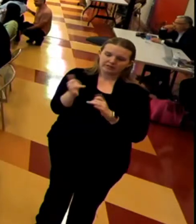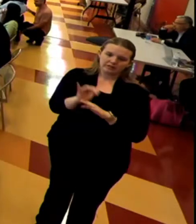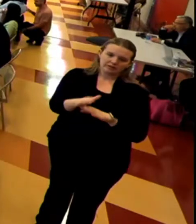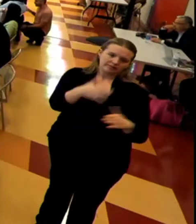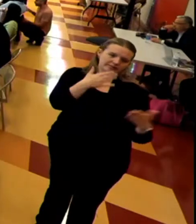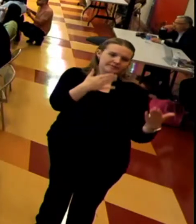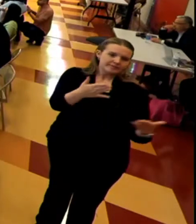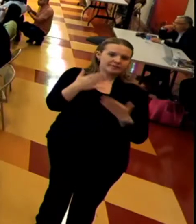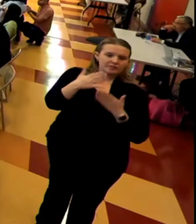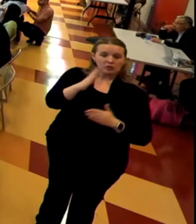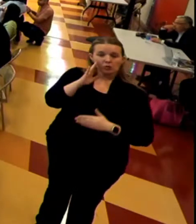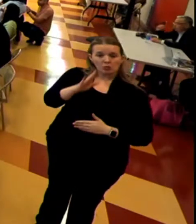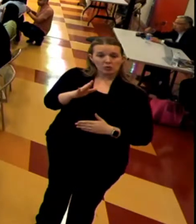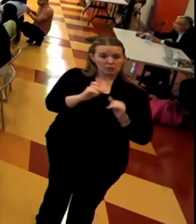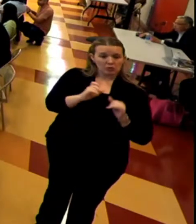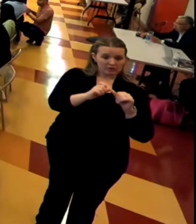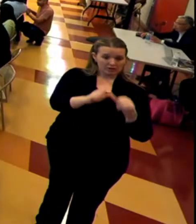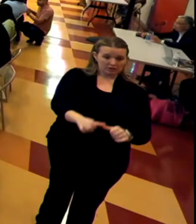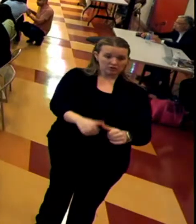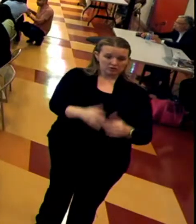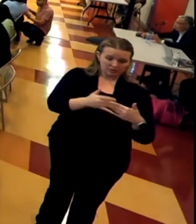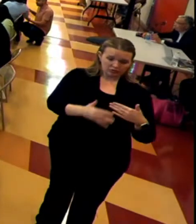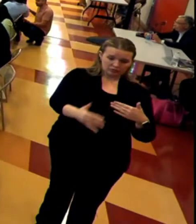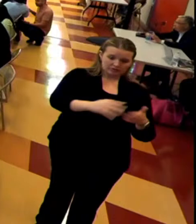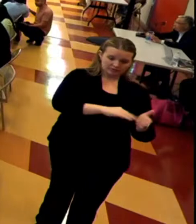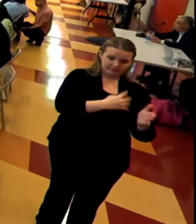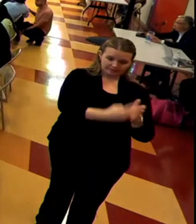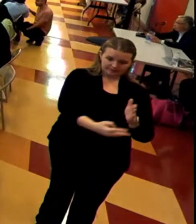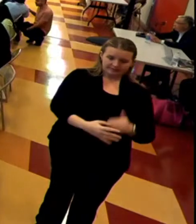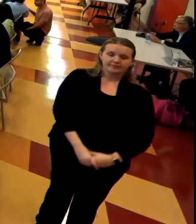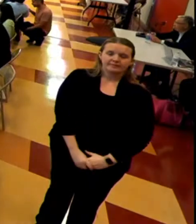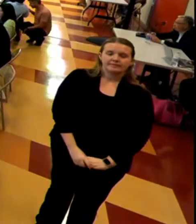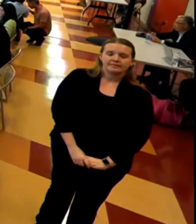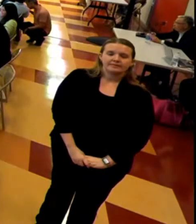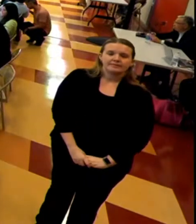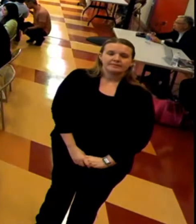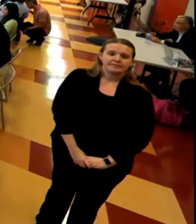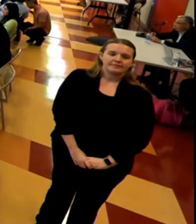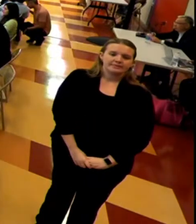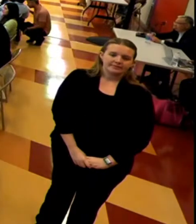very much, and we'll continue then with the rest of the agenda.